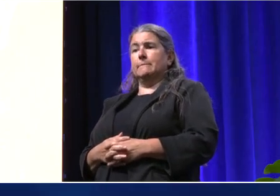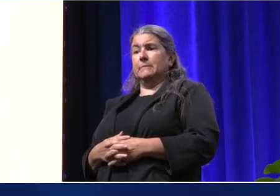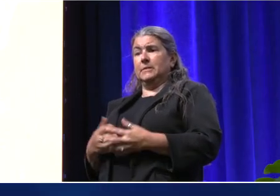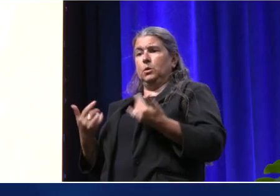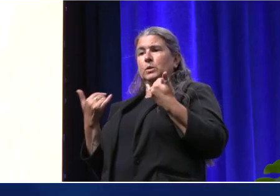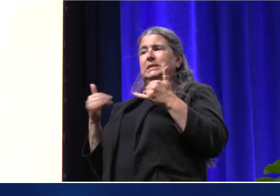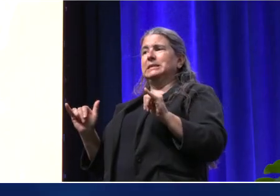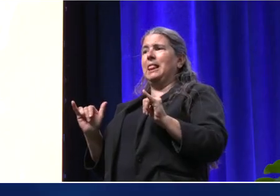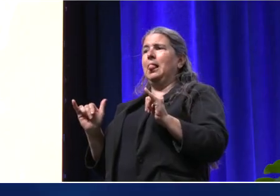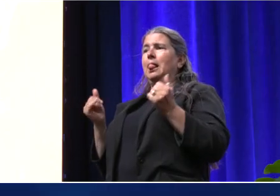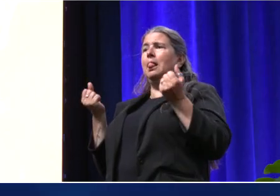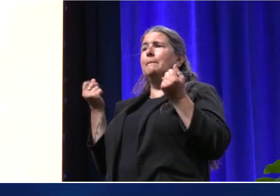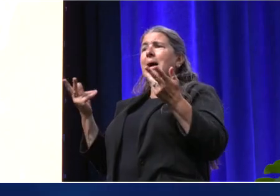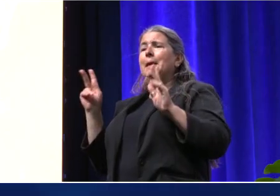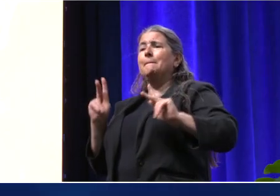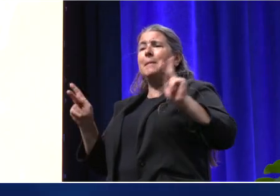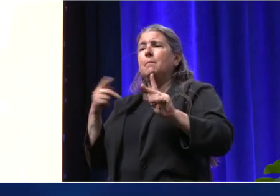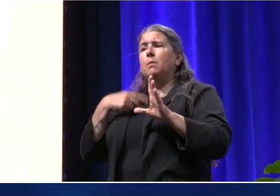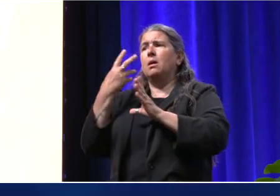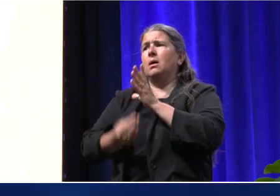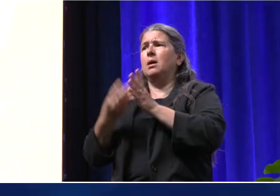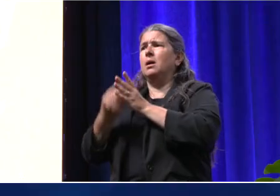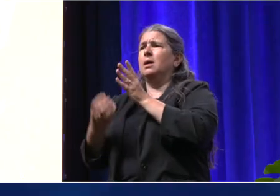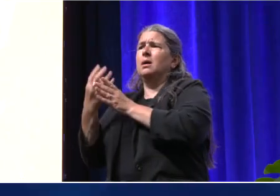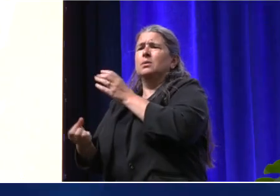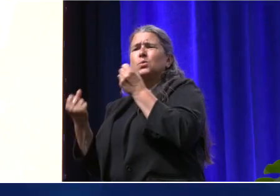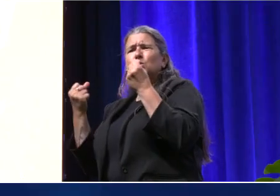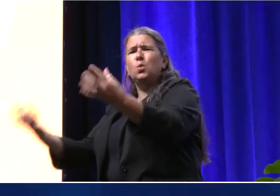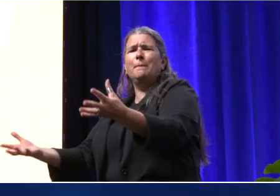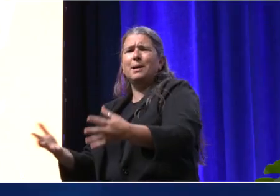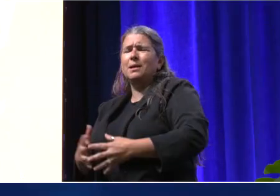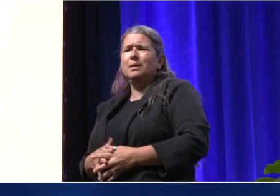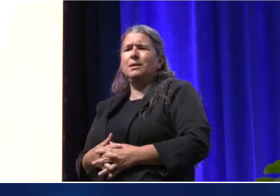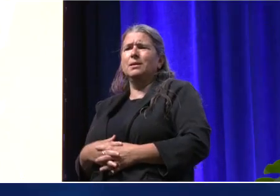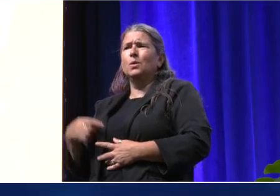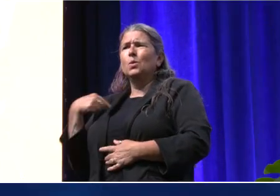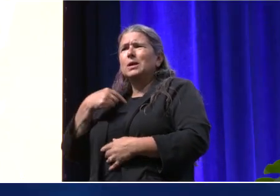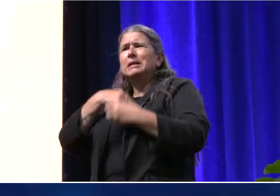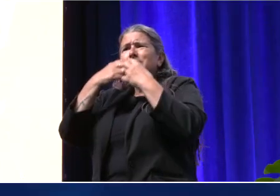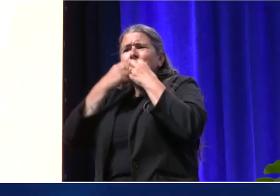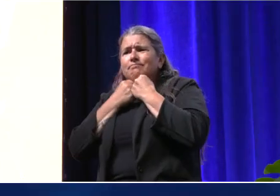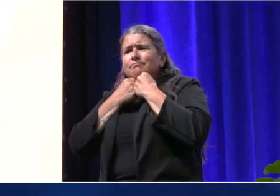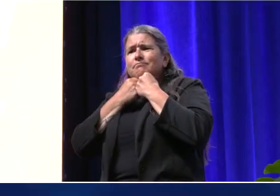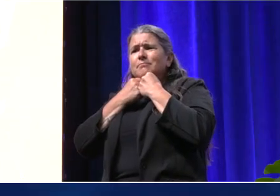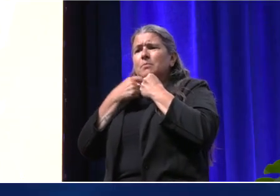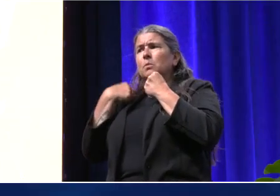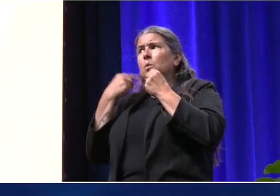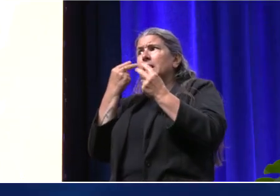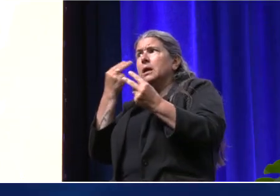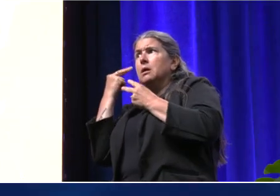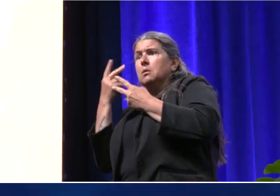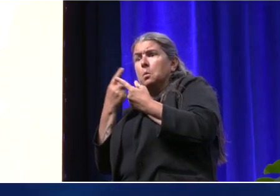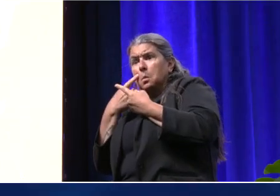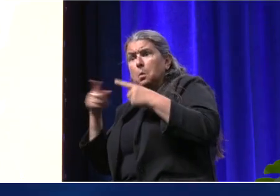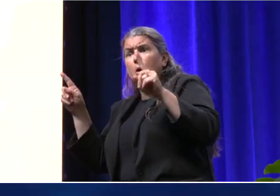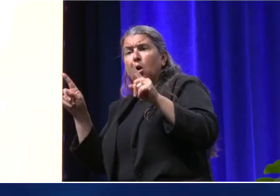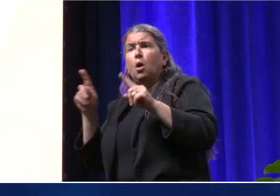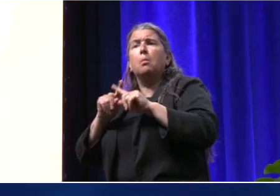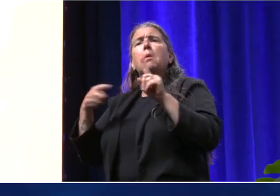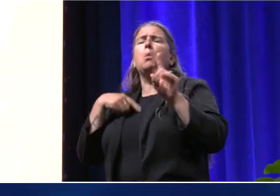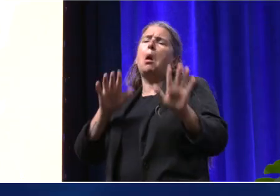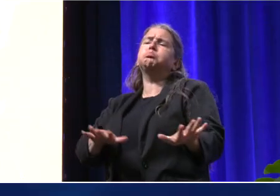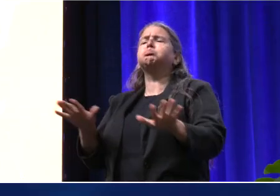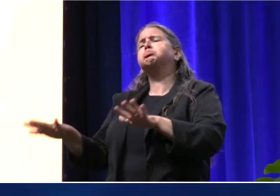people we love. This is a time to reflect on what's worked, but this is not a time to let up. This is a time to continue